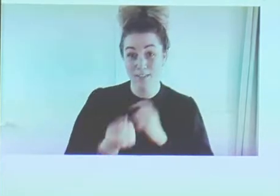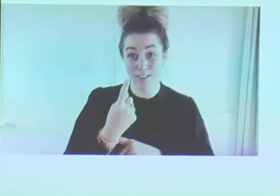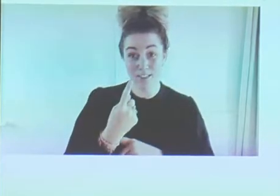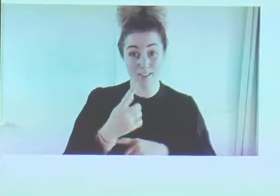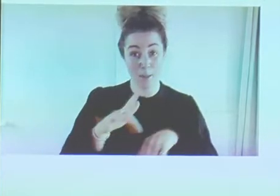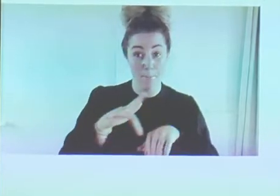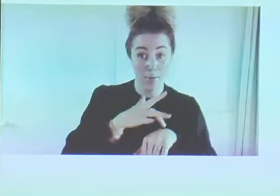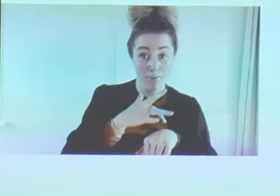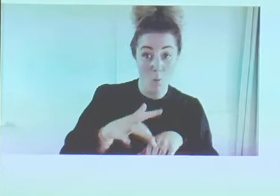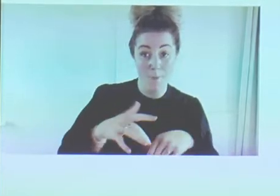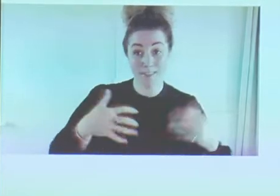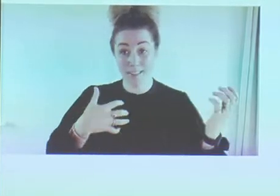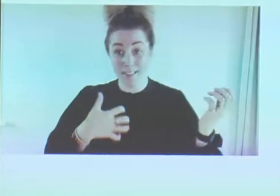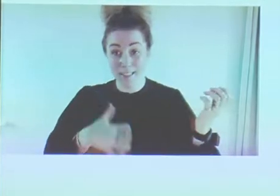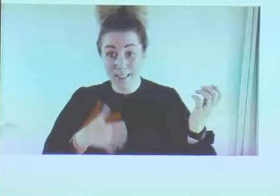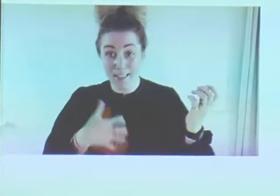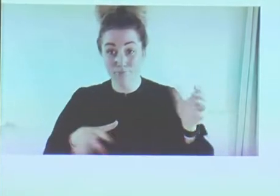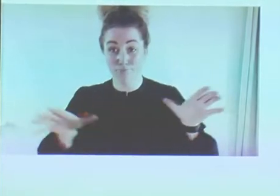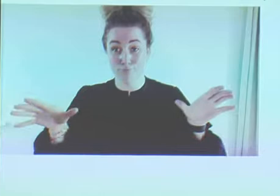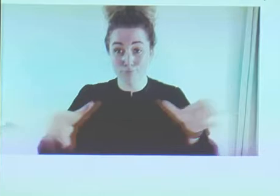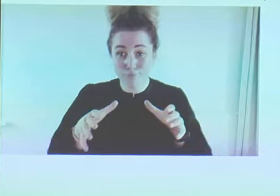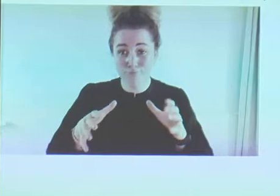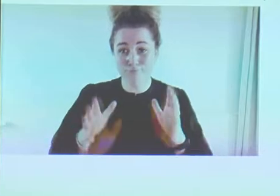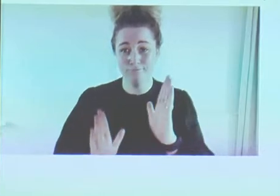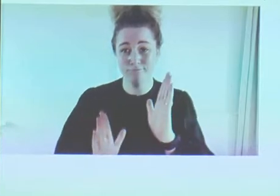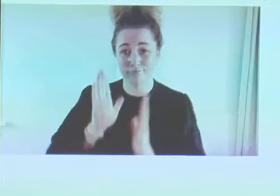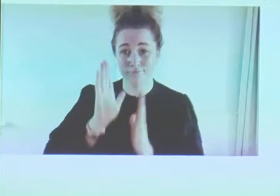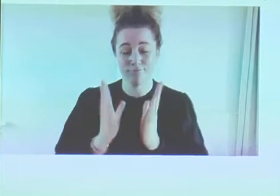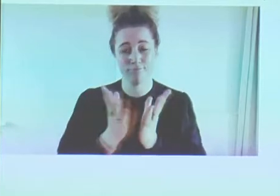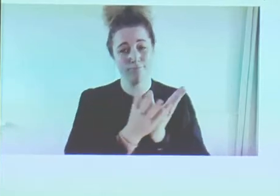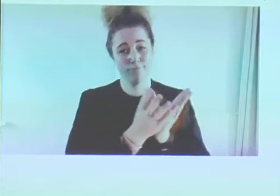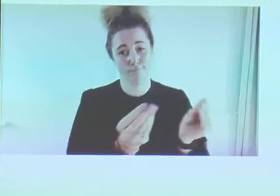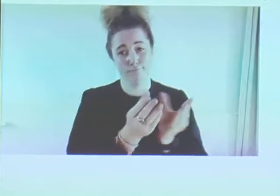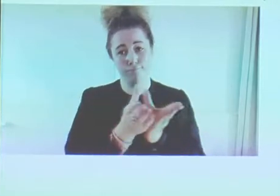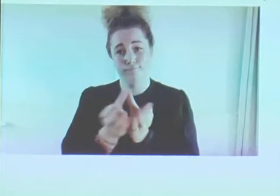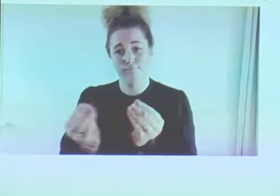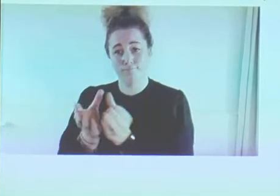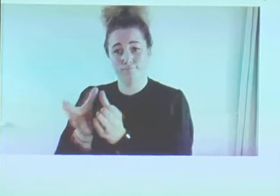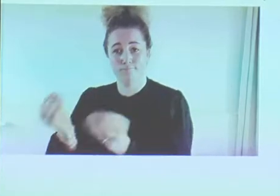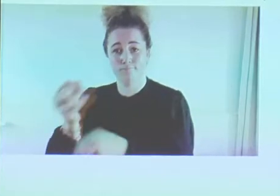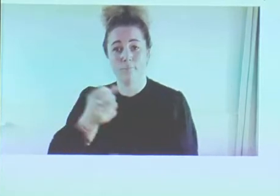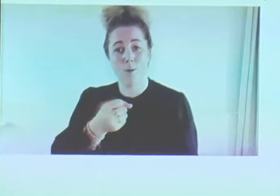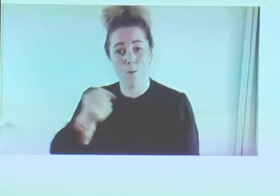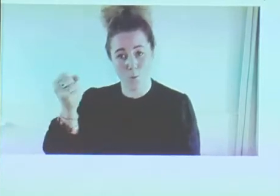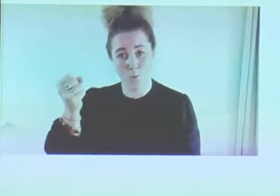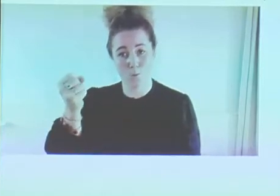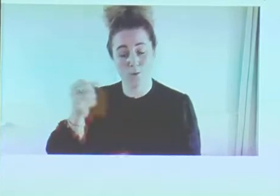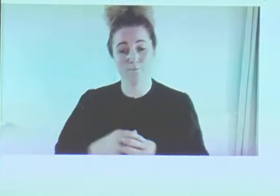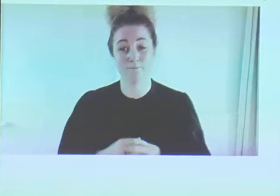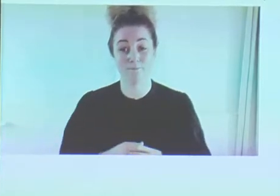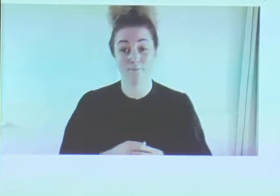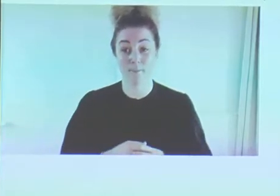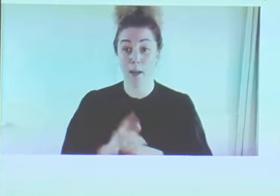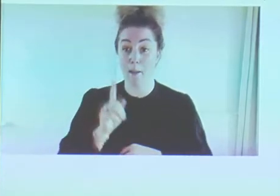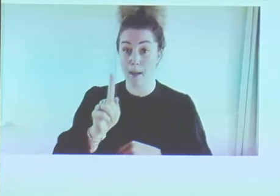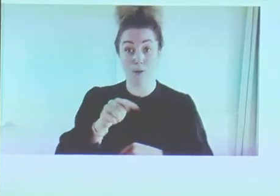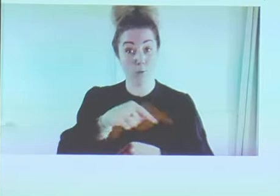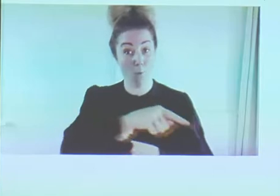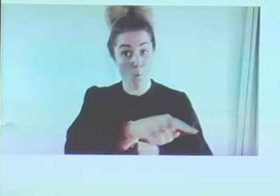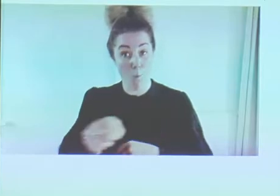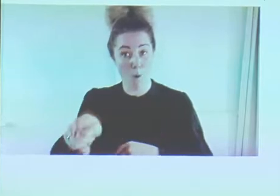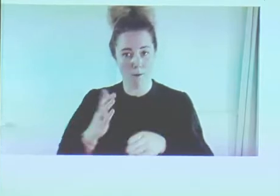gigs and creative collaborations all having to be put on hold however in your own ways you all soldiered